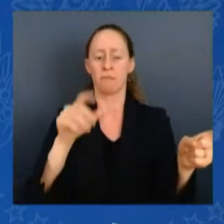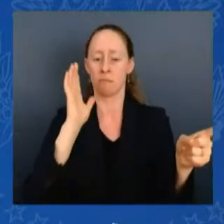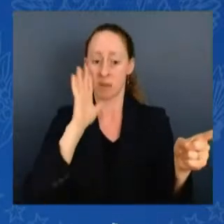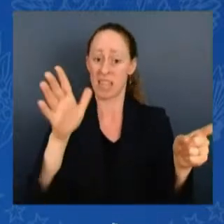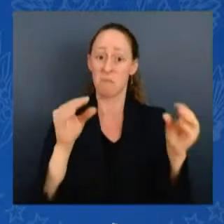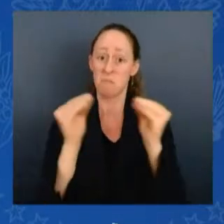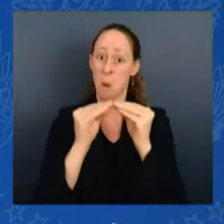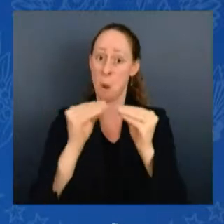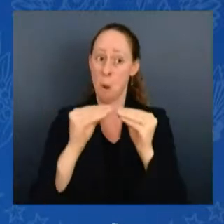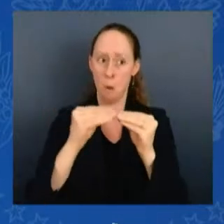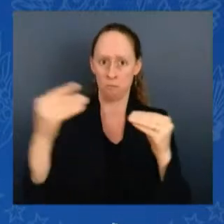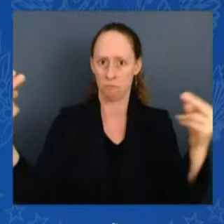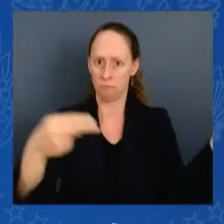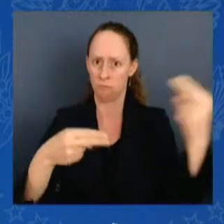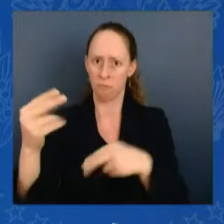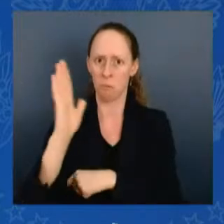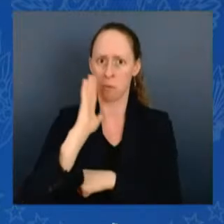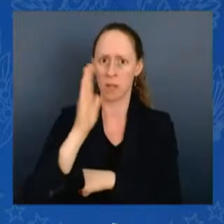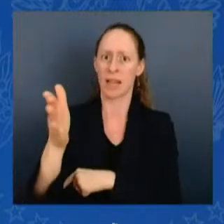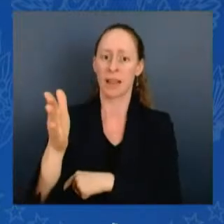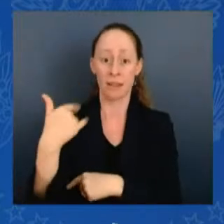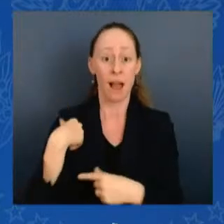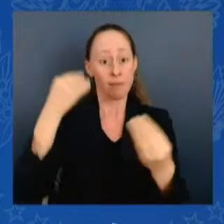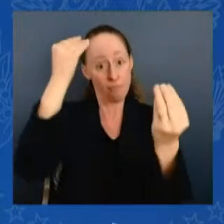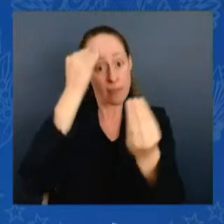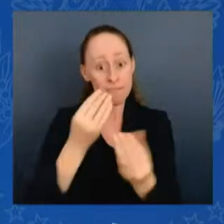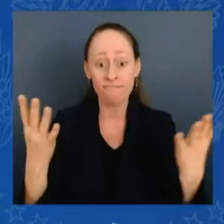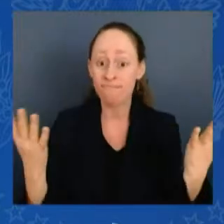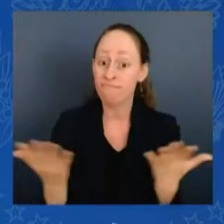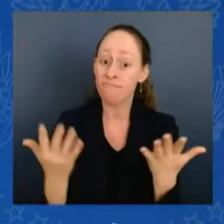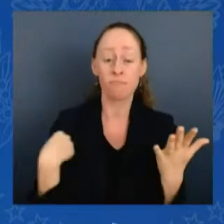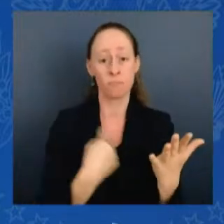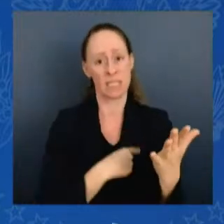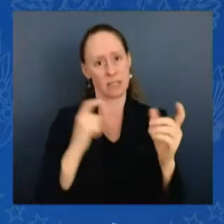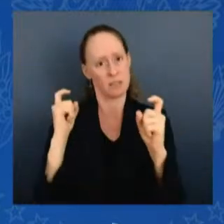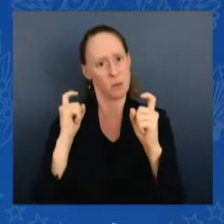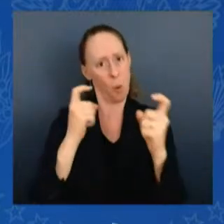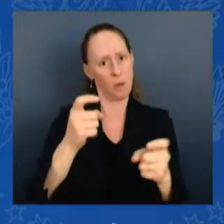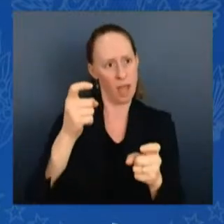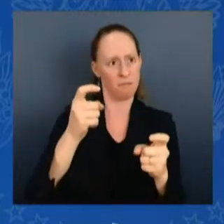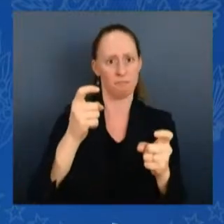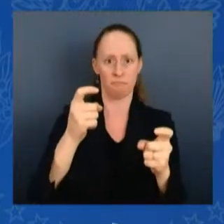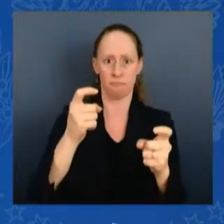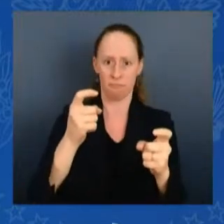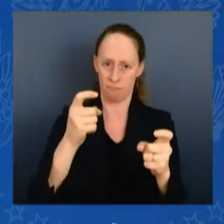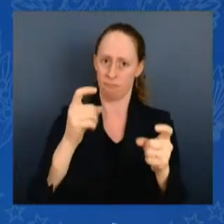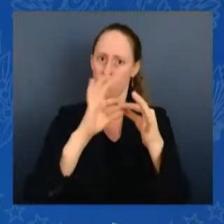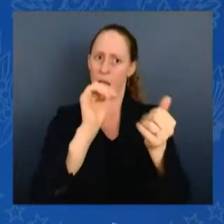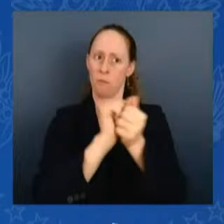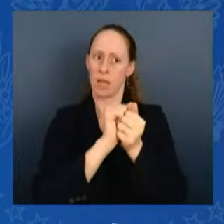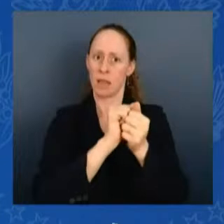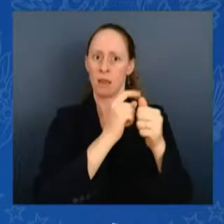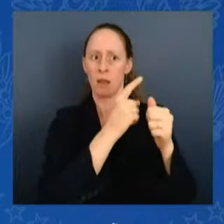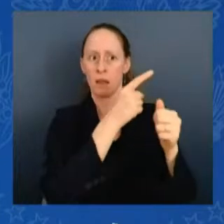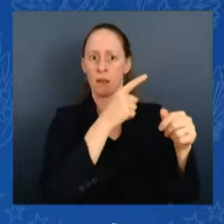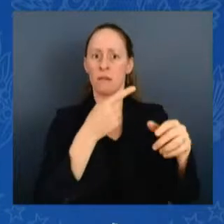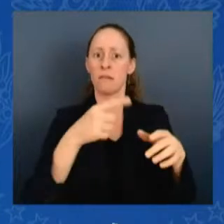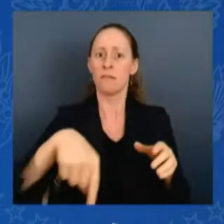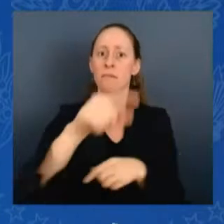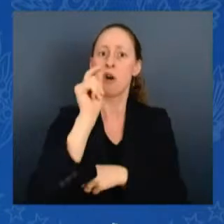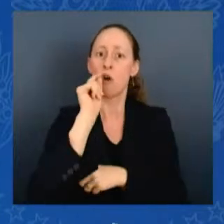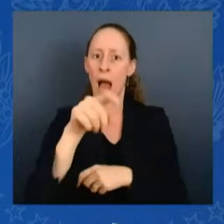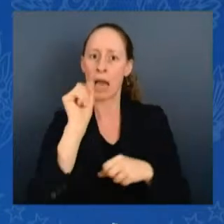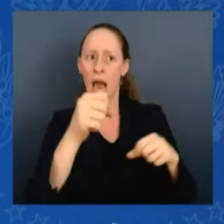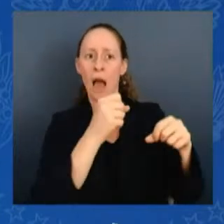donation of air defense equipment for Ukraine. The United States, Germany, the Netherlands, Romania, and Italy